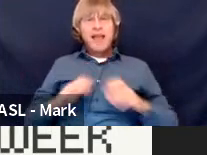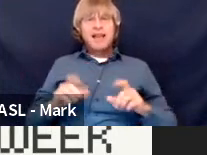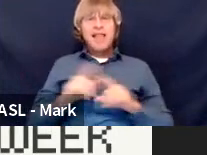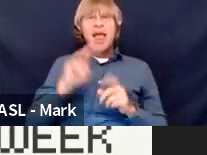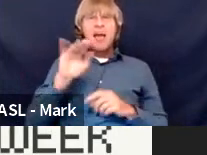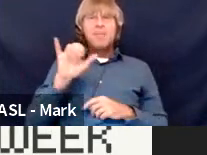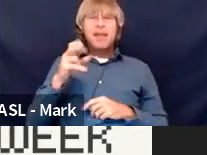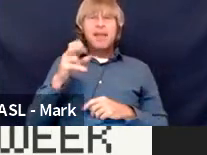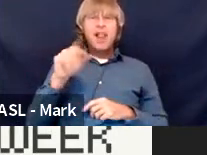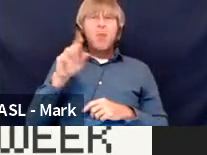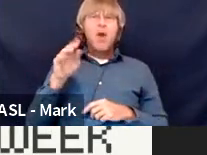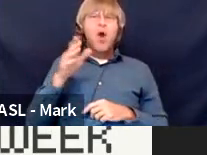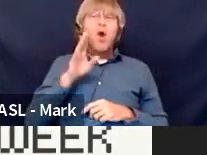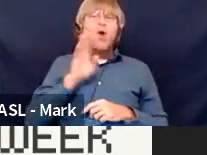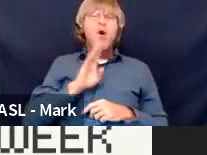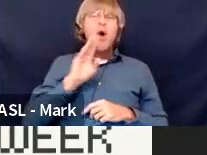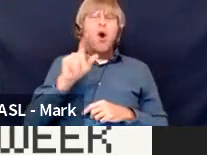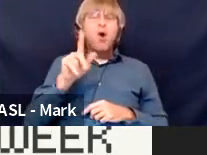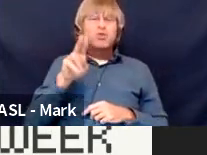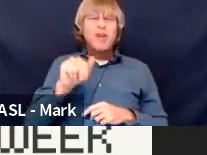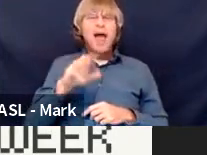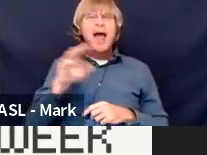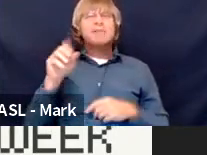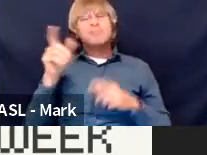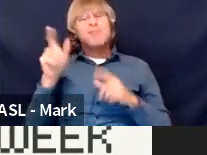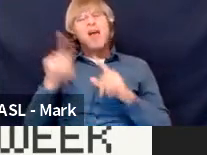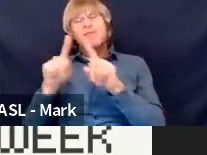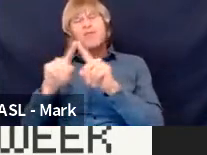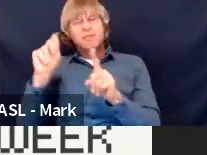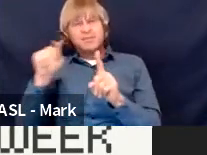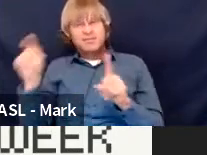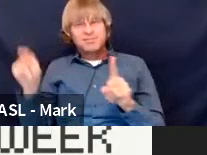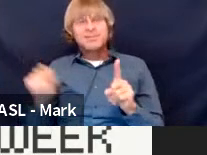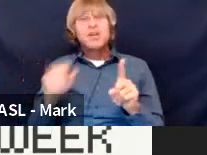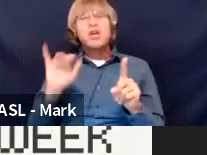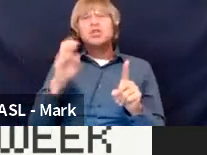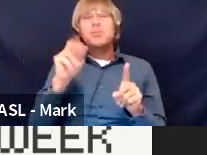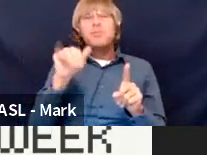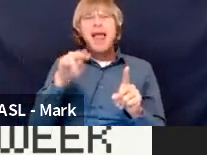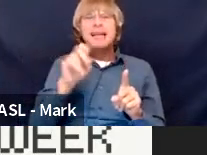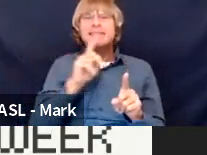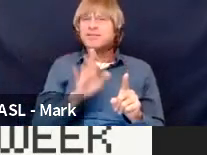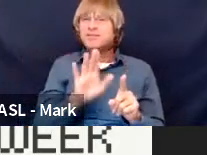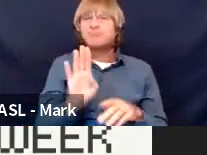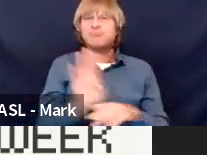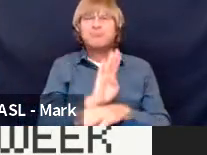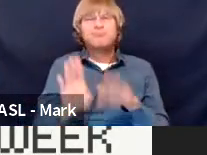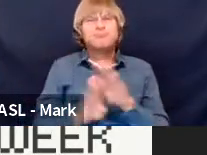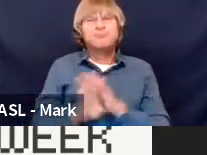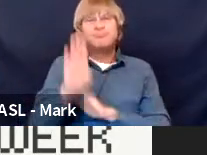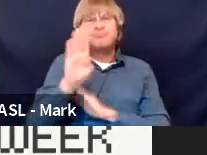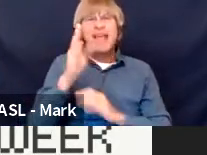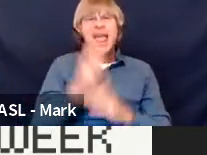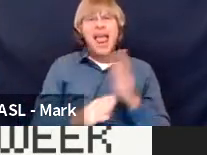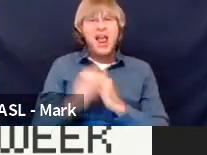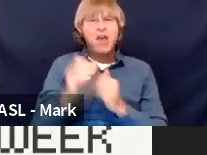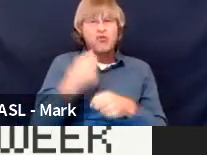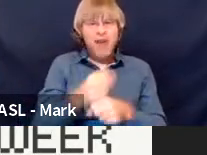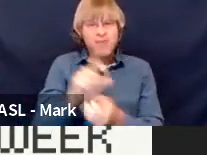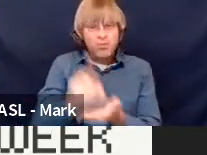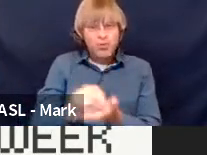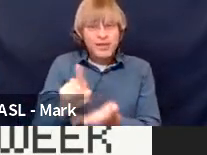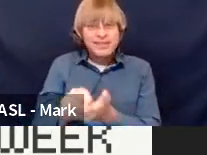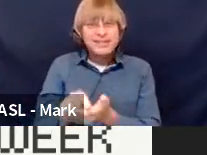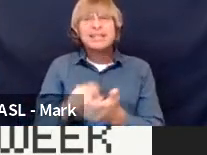Michelob Ultra, Liberty Mutual Insurance, and Constellation Energy. But Jermaine is also a budding entrepreneur who sells his handcrafted prints, stationery,